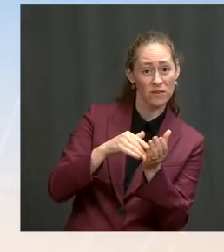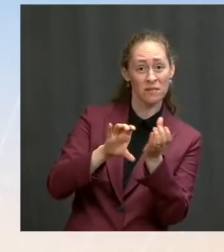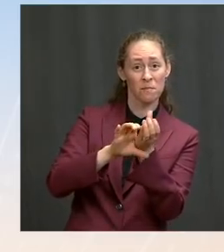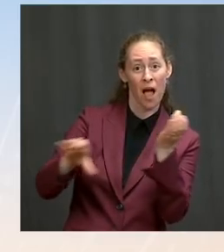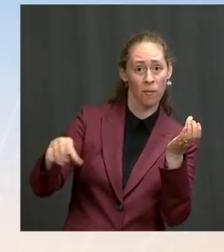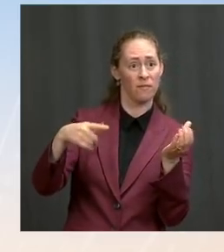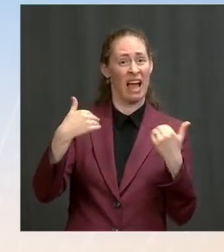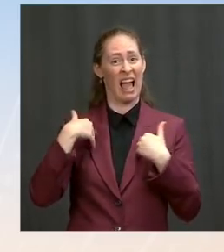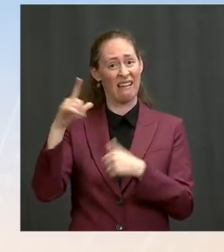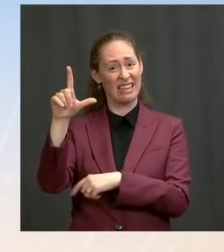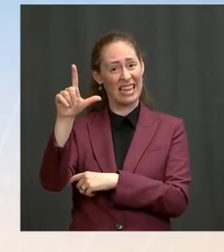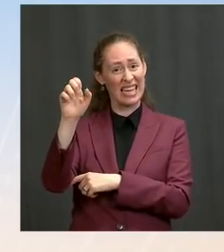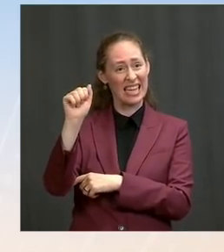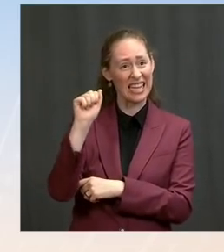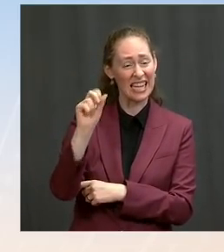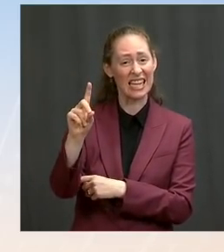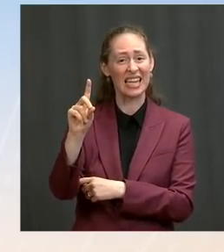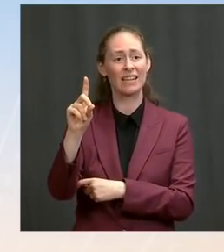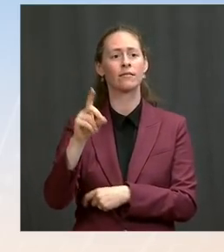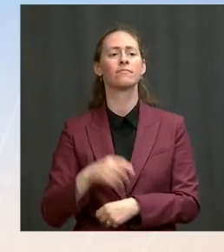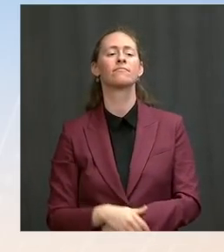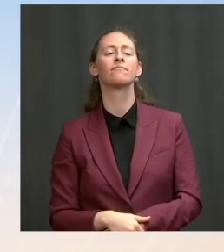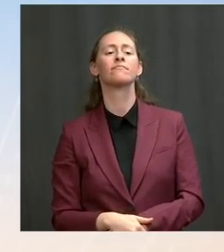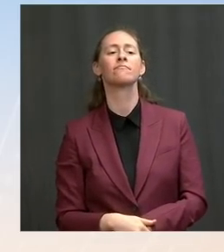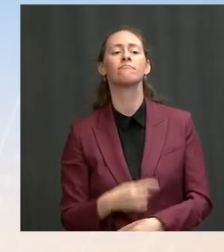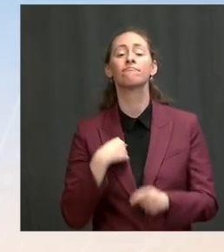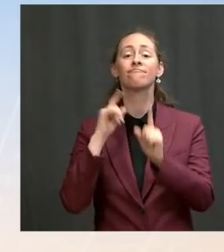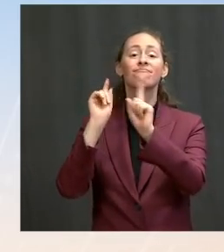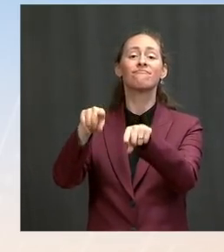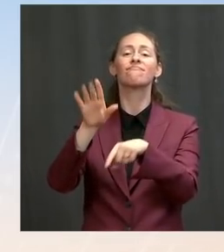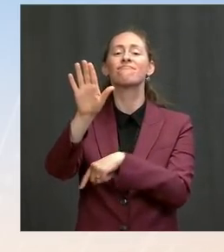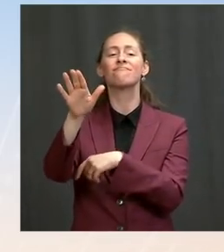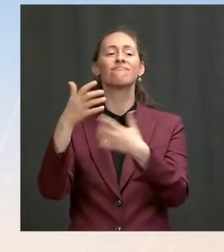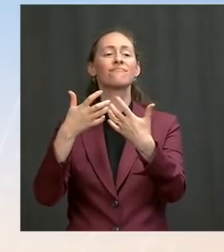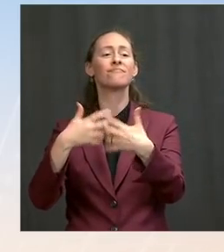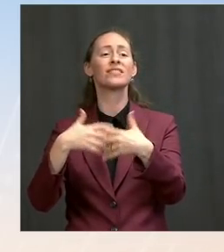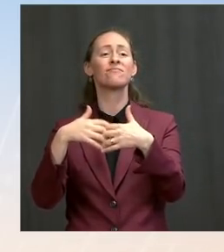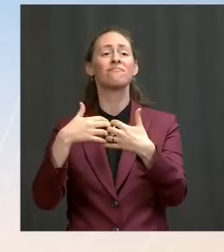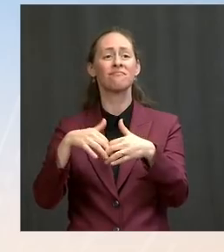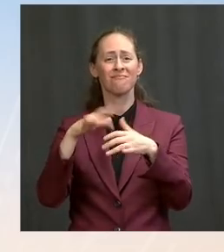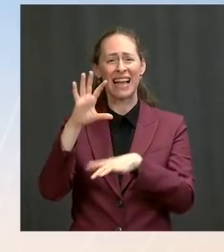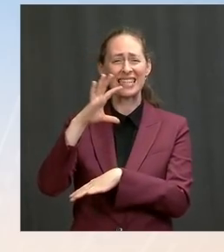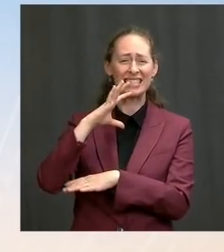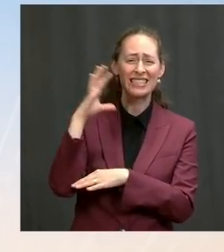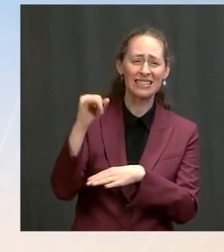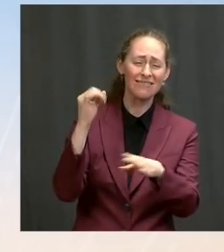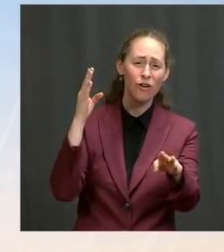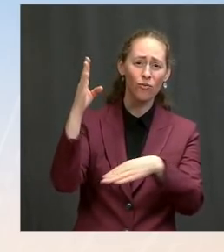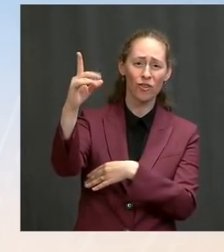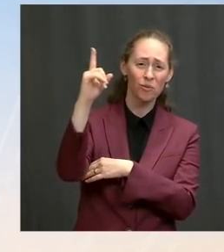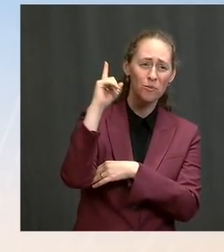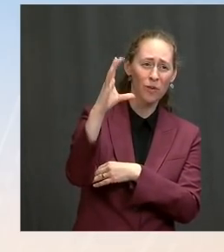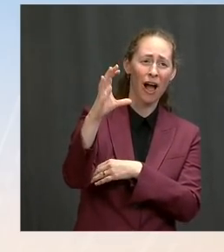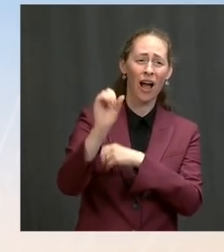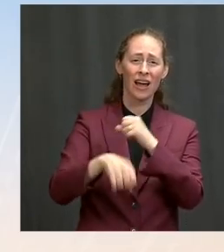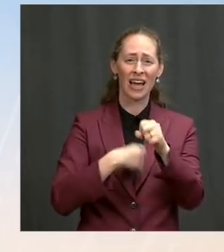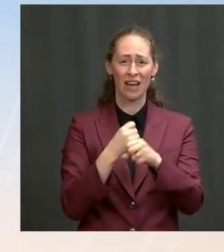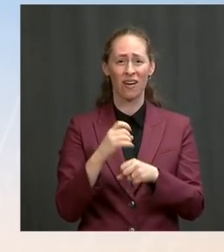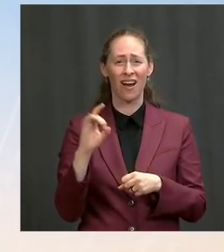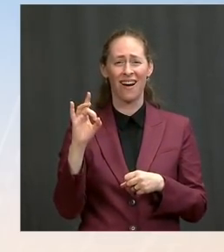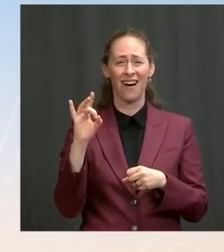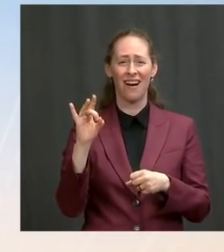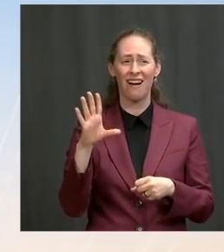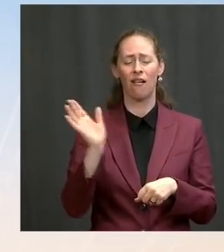years old. The director there told me that we need to invest in our water infrastructure before it's too late.